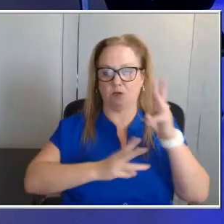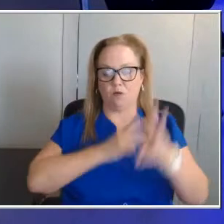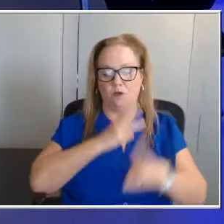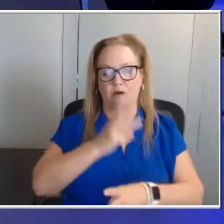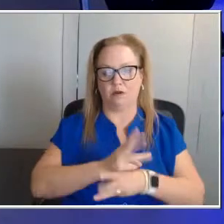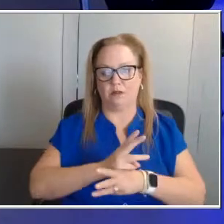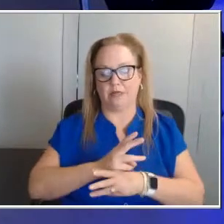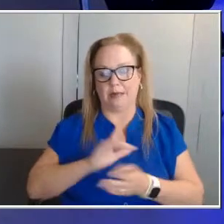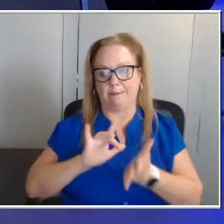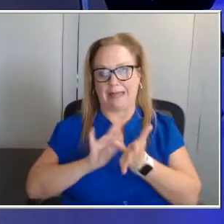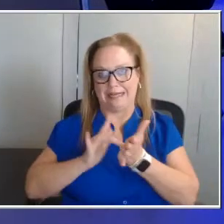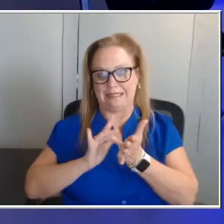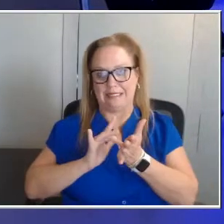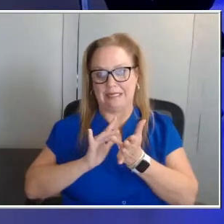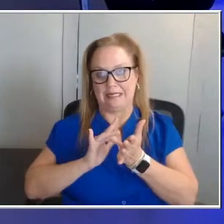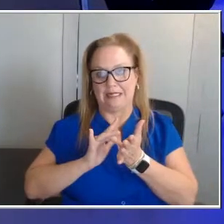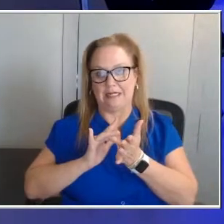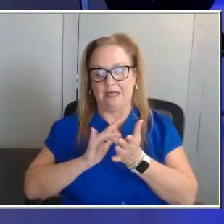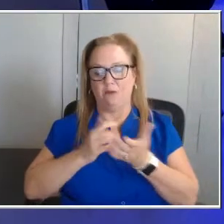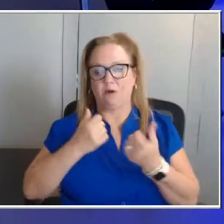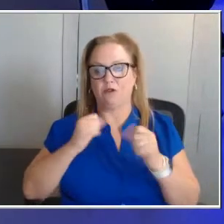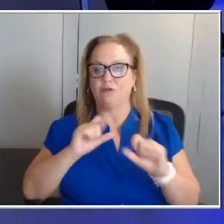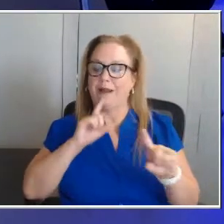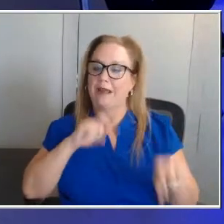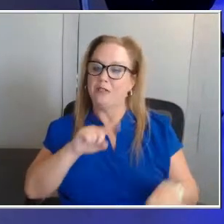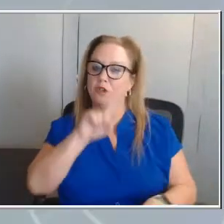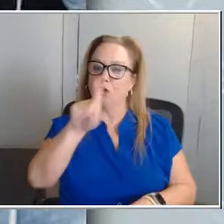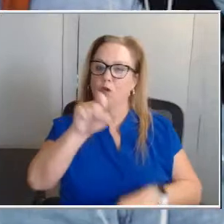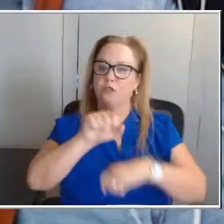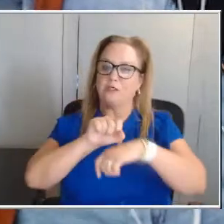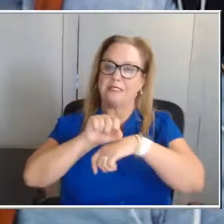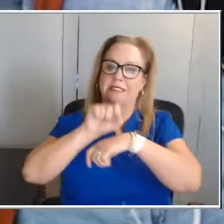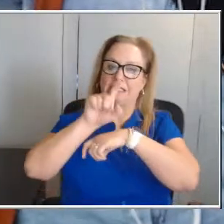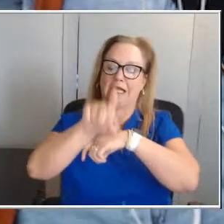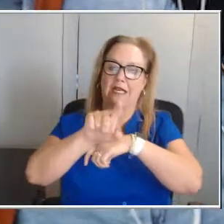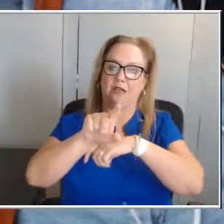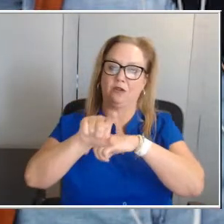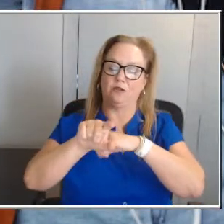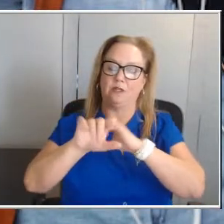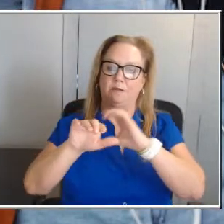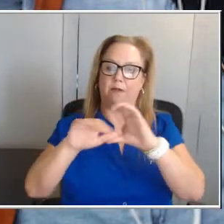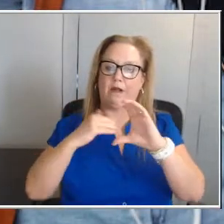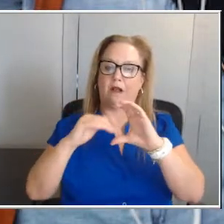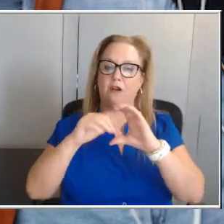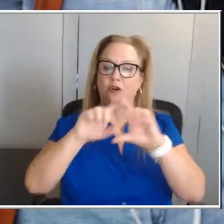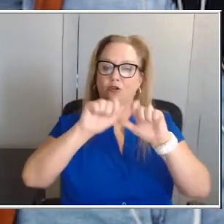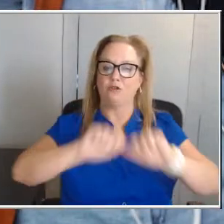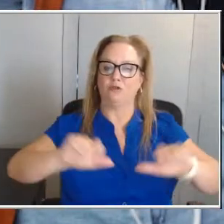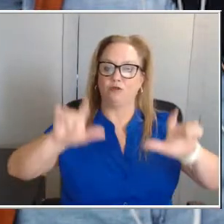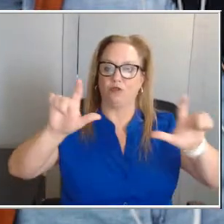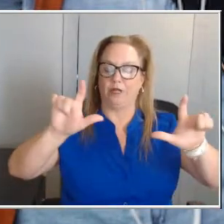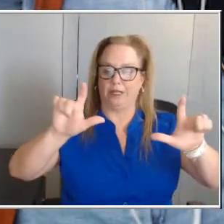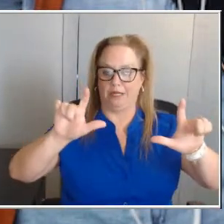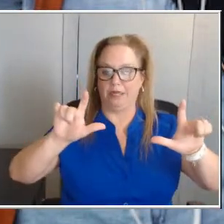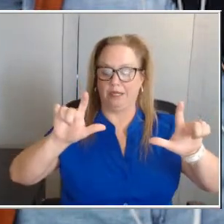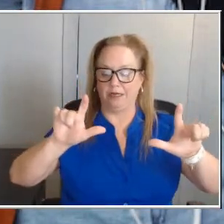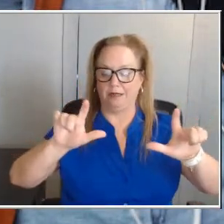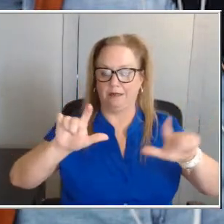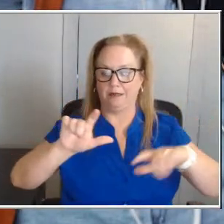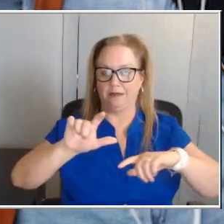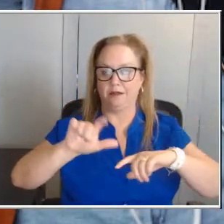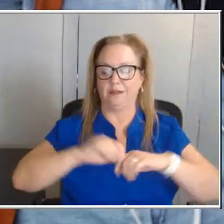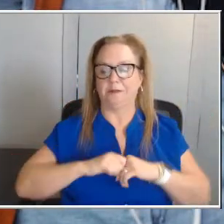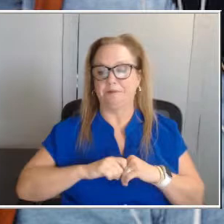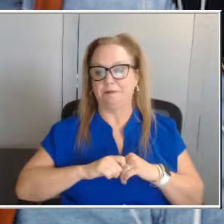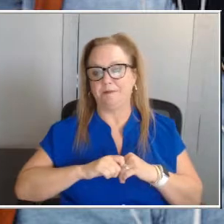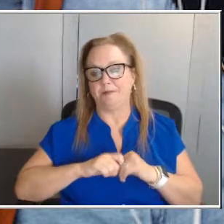medicine. Hey, we're going to try and answer your questions. Send them using the links on your screen, YouTube, Facebook, Twitter, or email, the